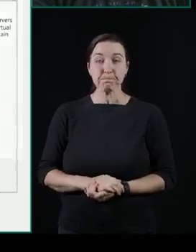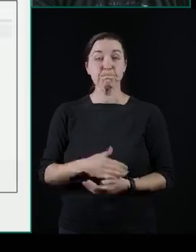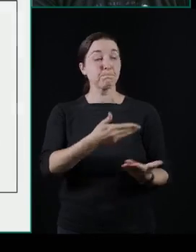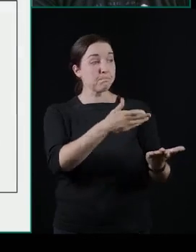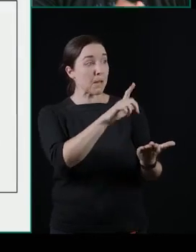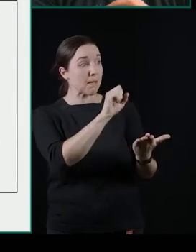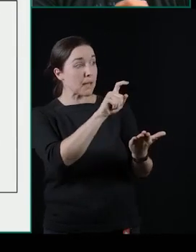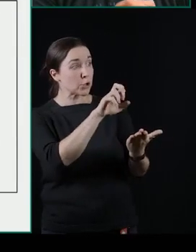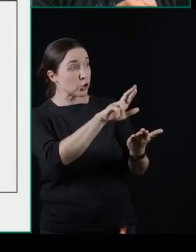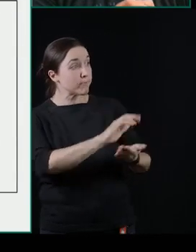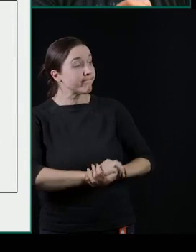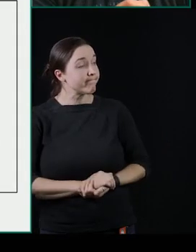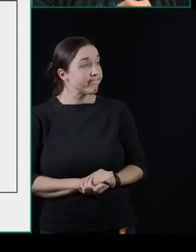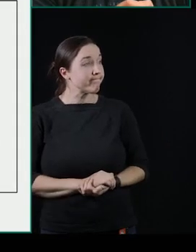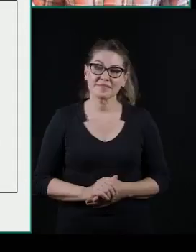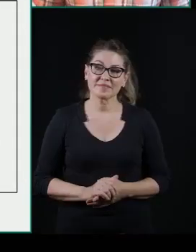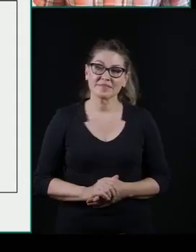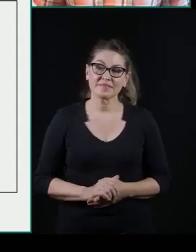Lester?